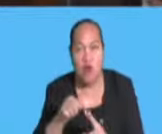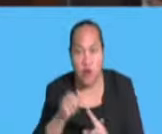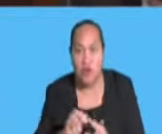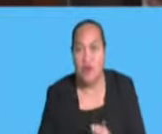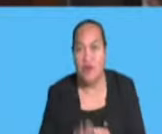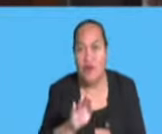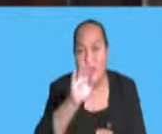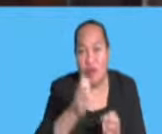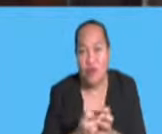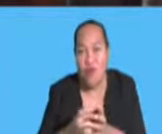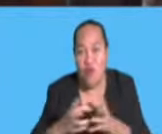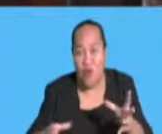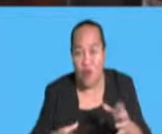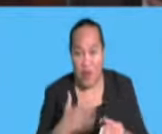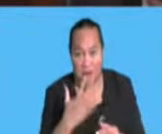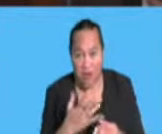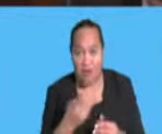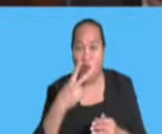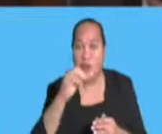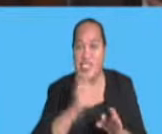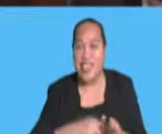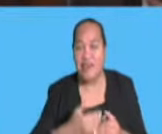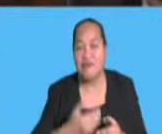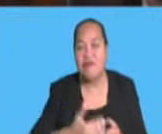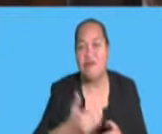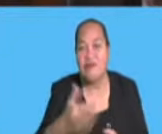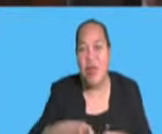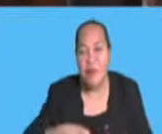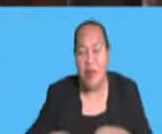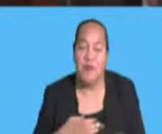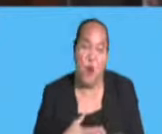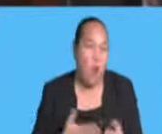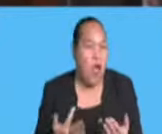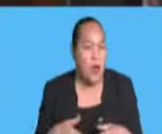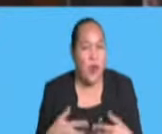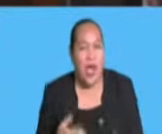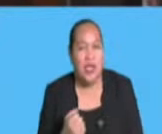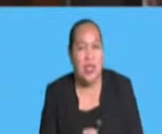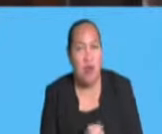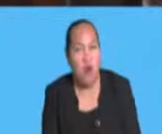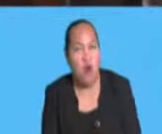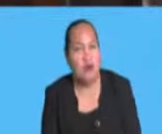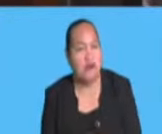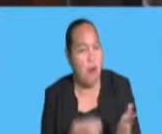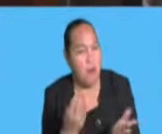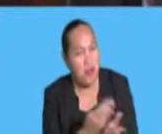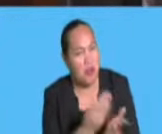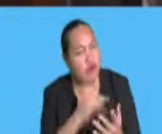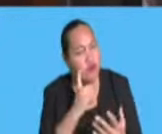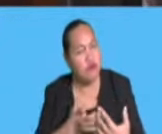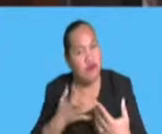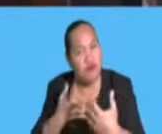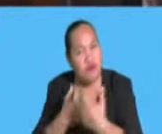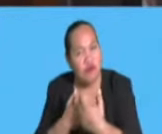that aligns with our 5 and 20-year NDP. I welcome the support the budget for its alignment of